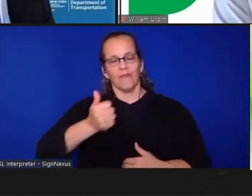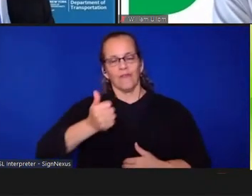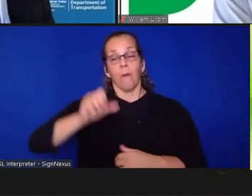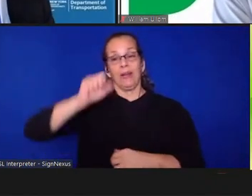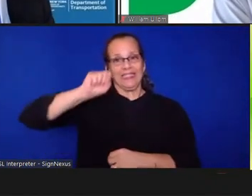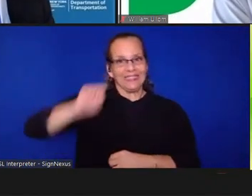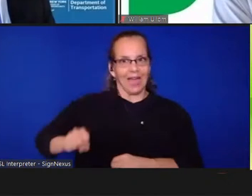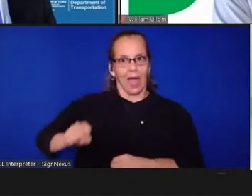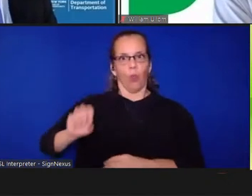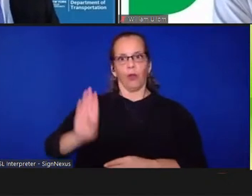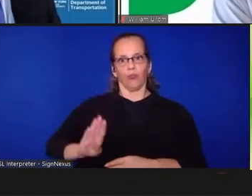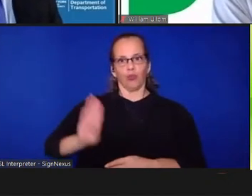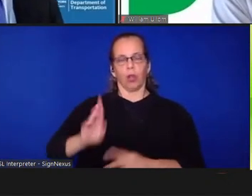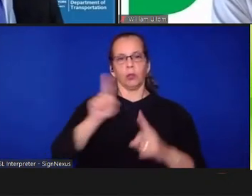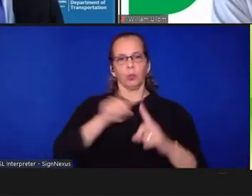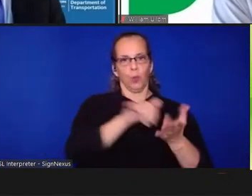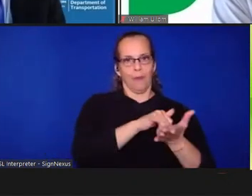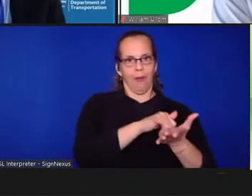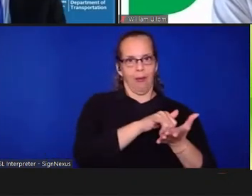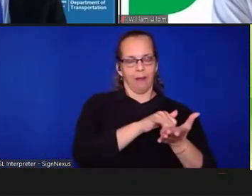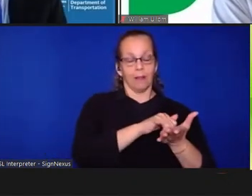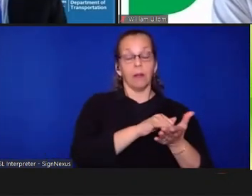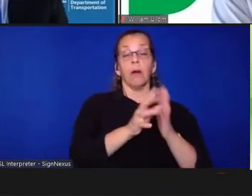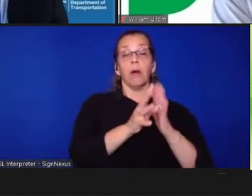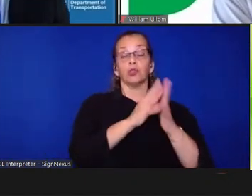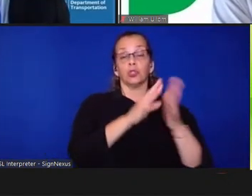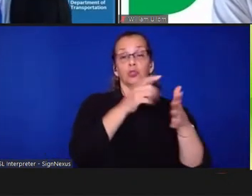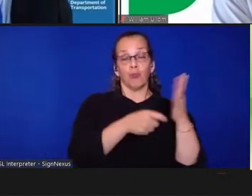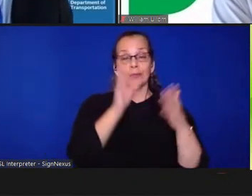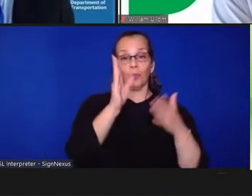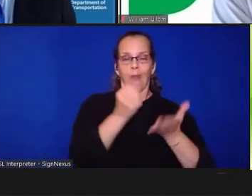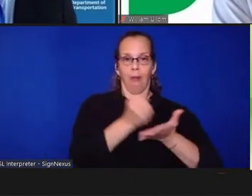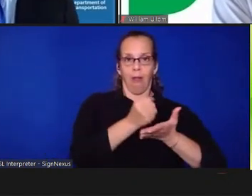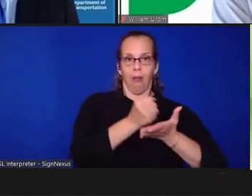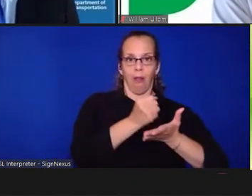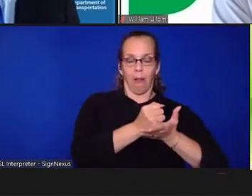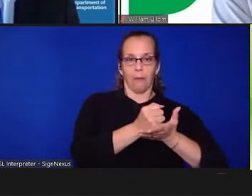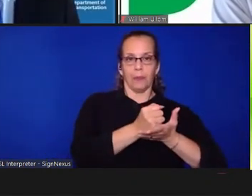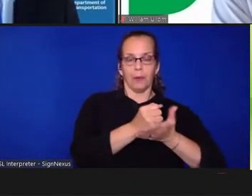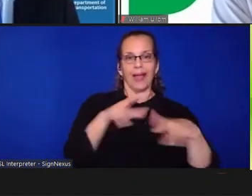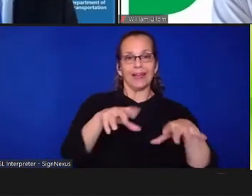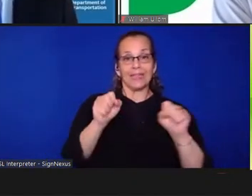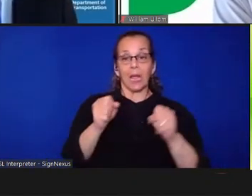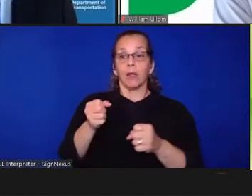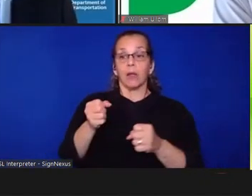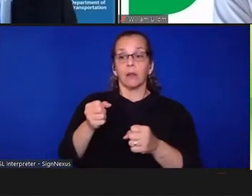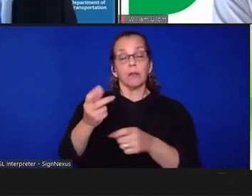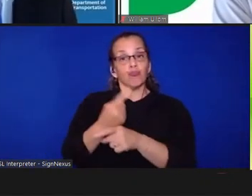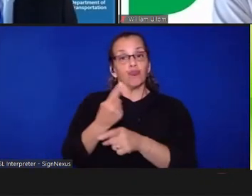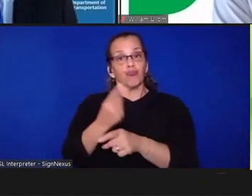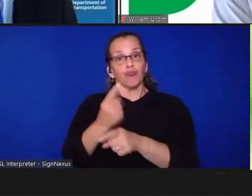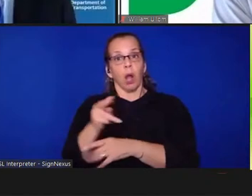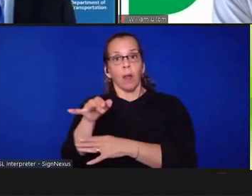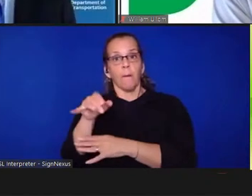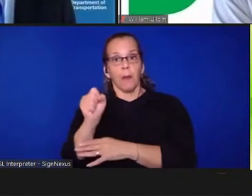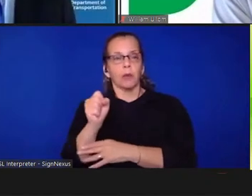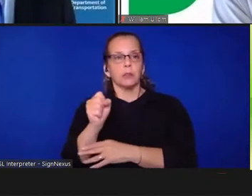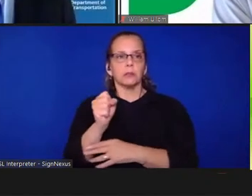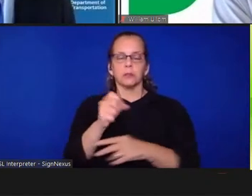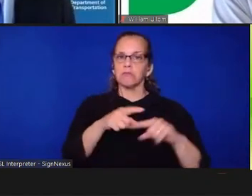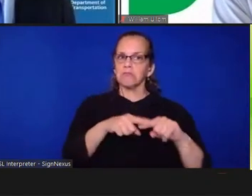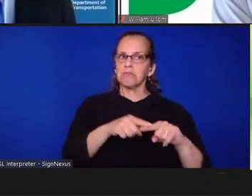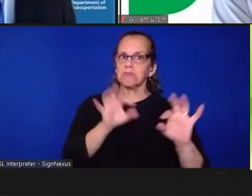Brooklyn congestion pricing would even help make taking the local bus to the subway more reliable and fast